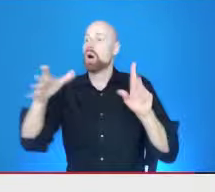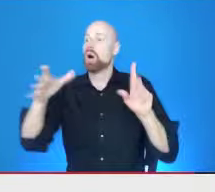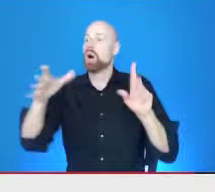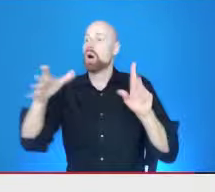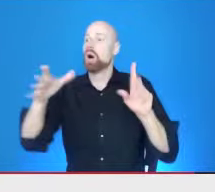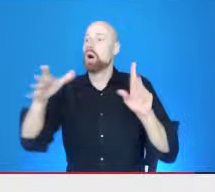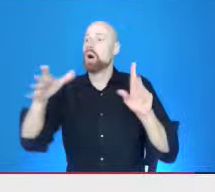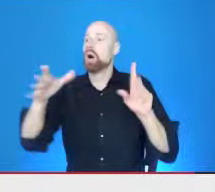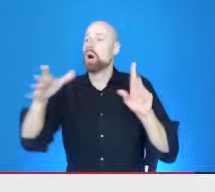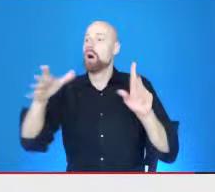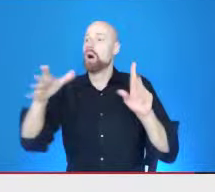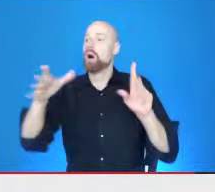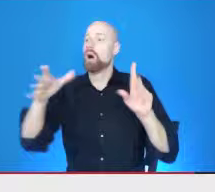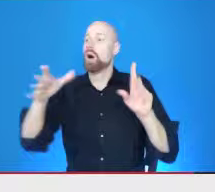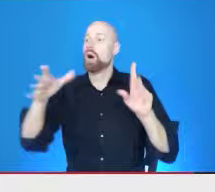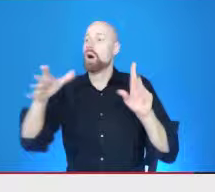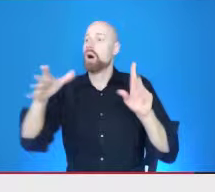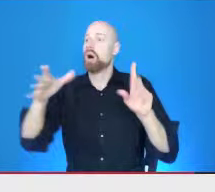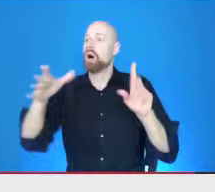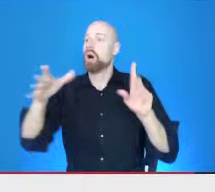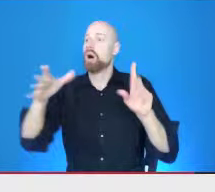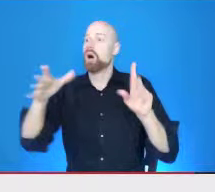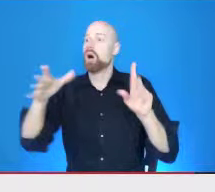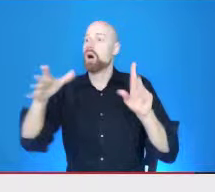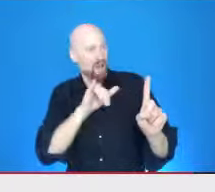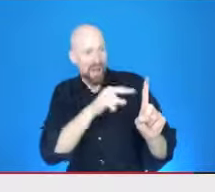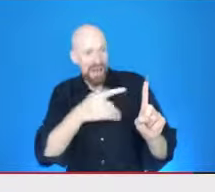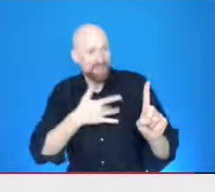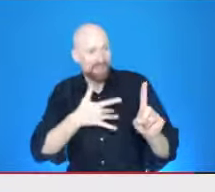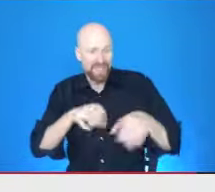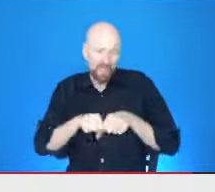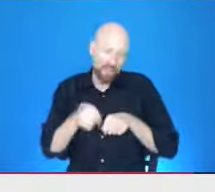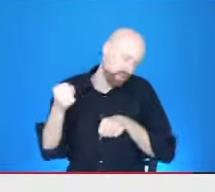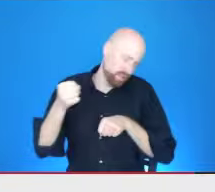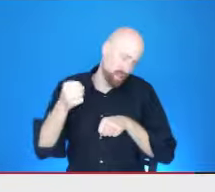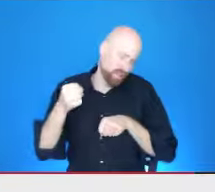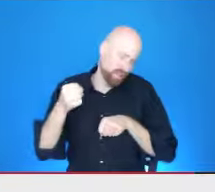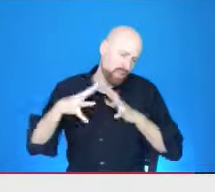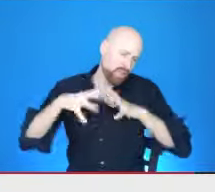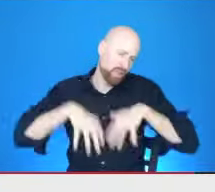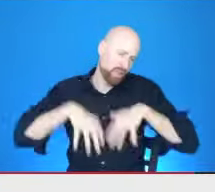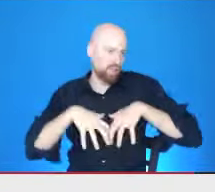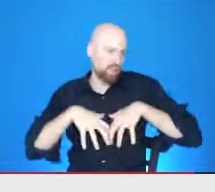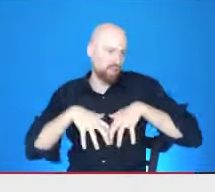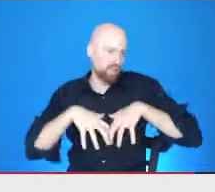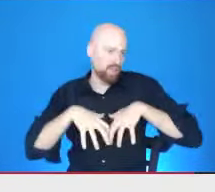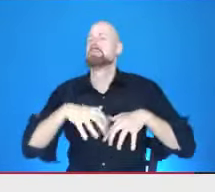against us to rise, maybe even save a life, and reignite the light inside each of us?